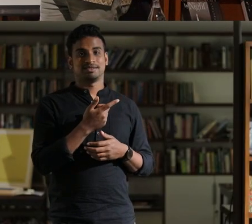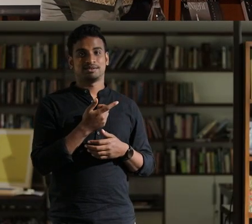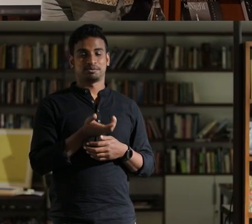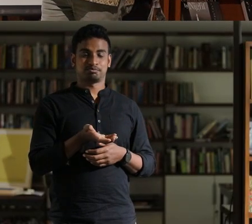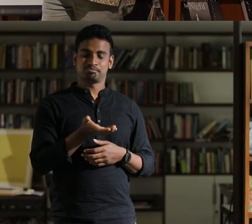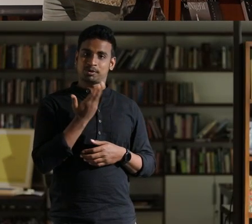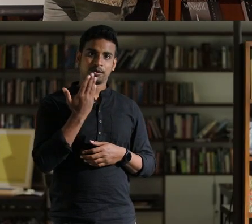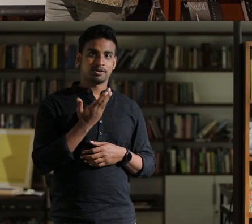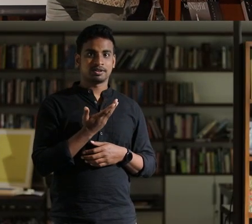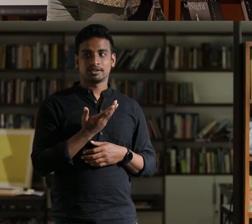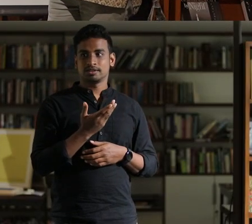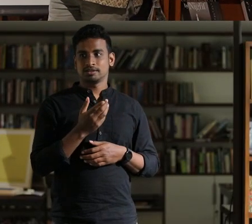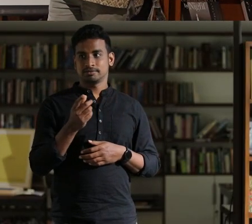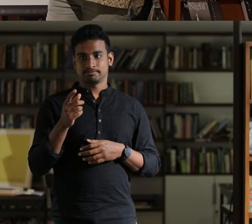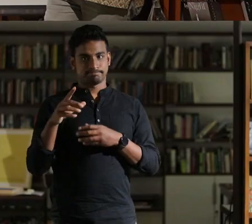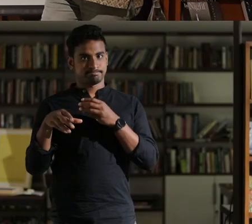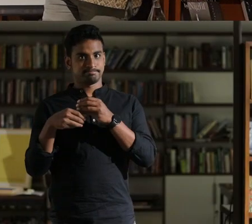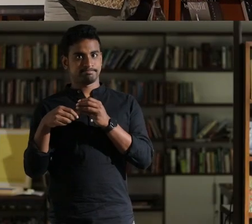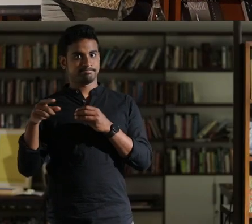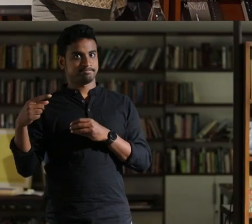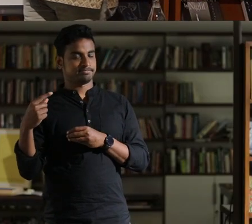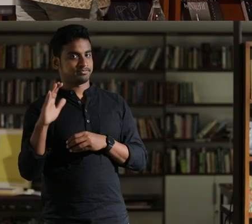Tolpaku